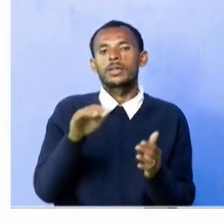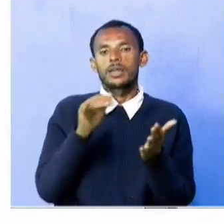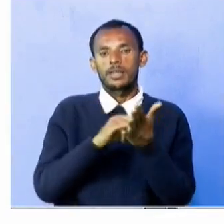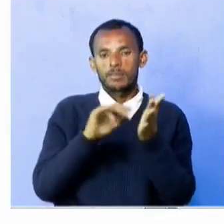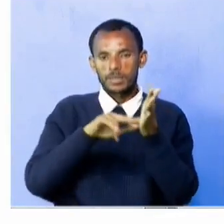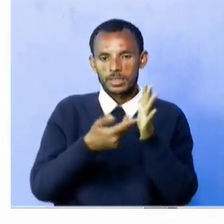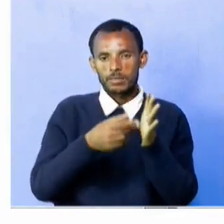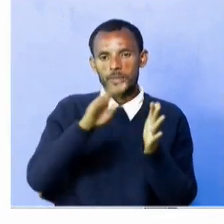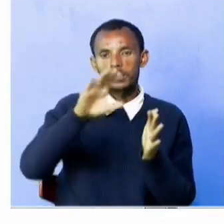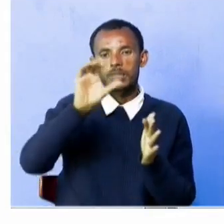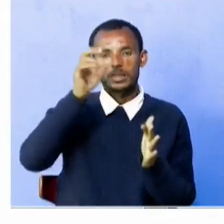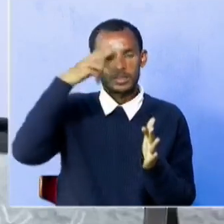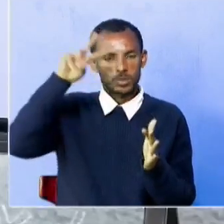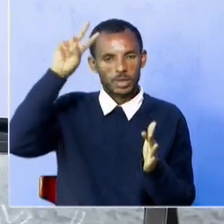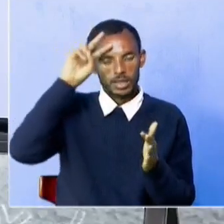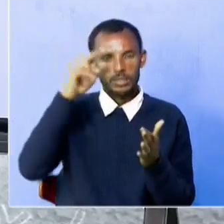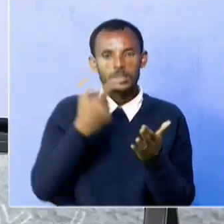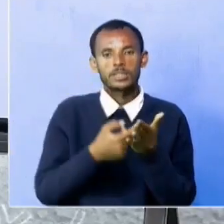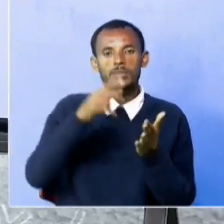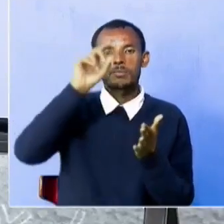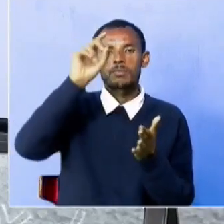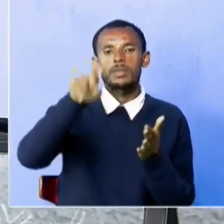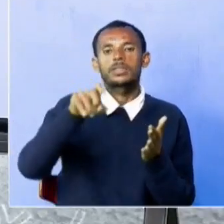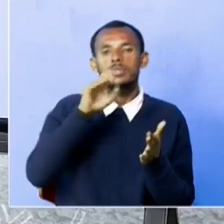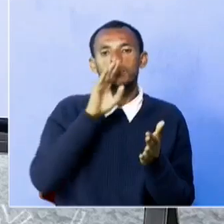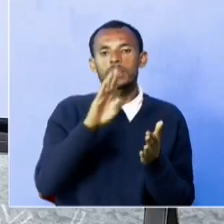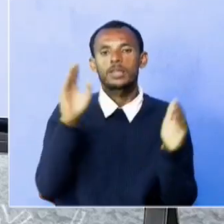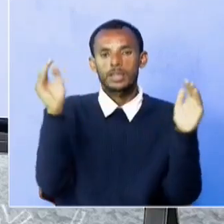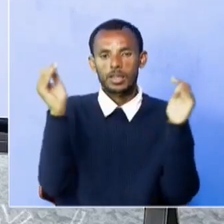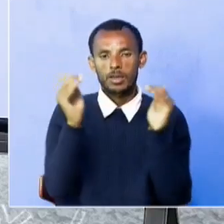square. This must be the same as